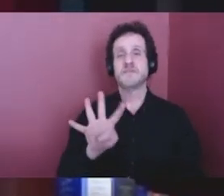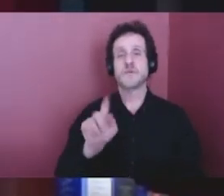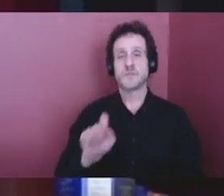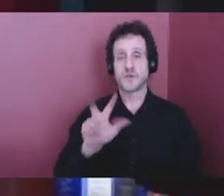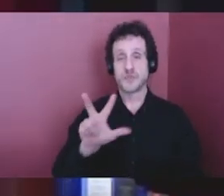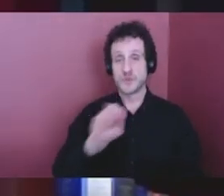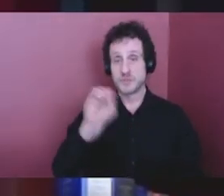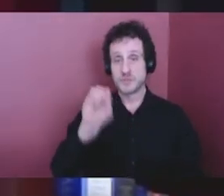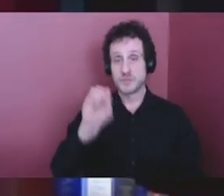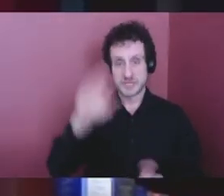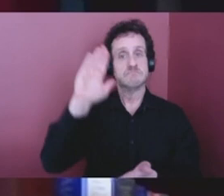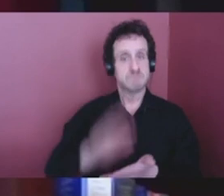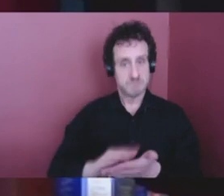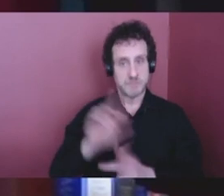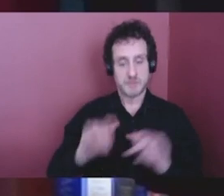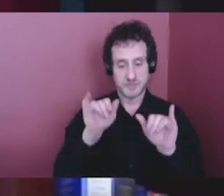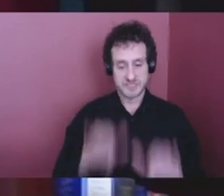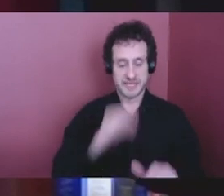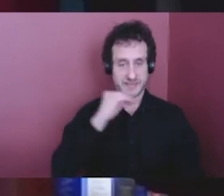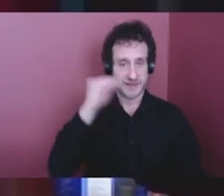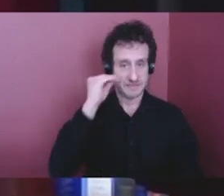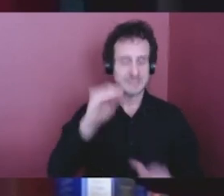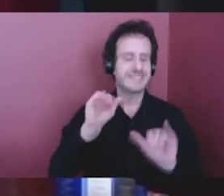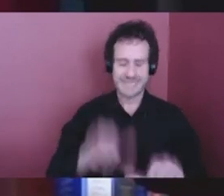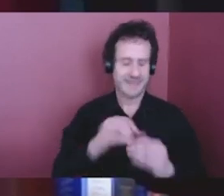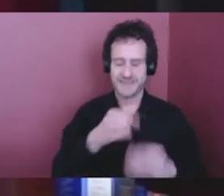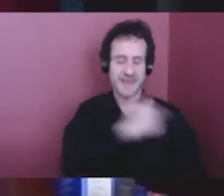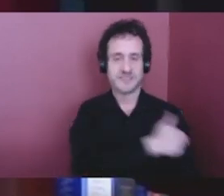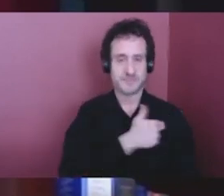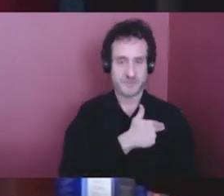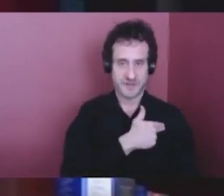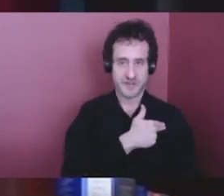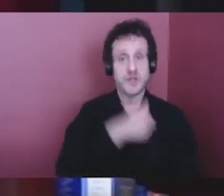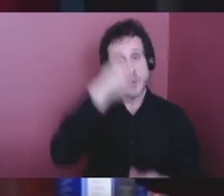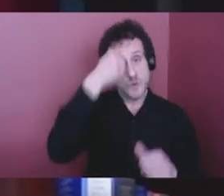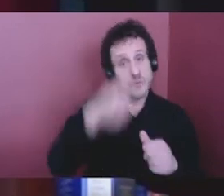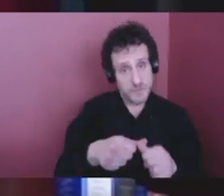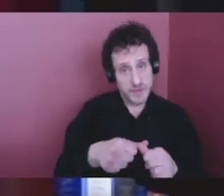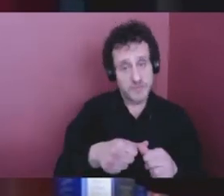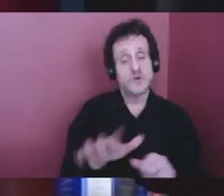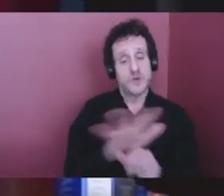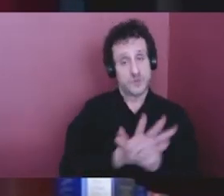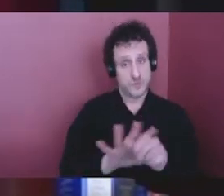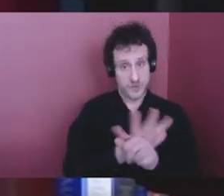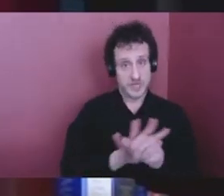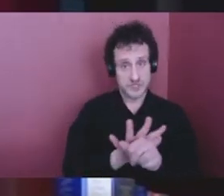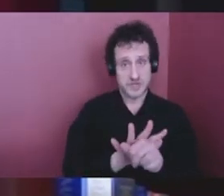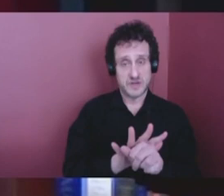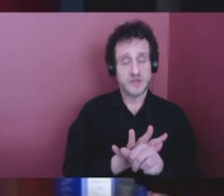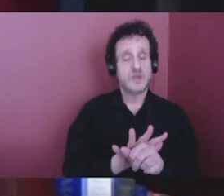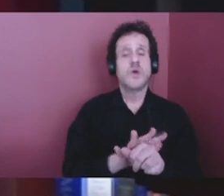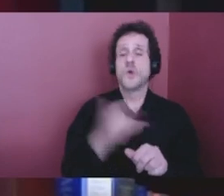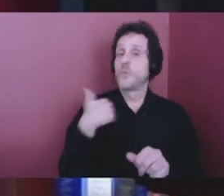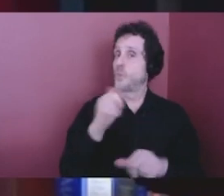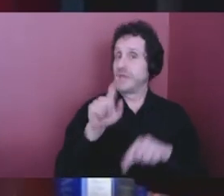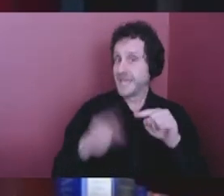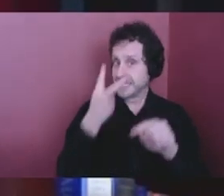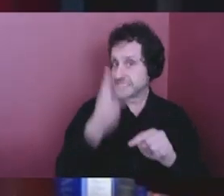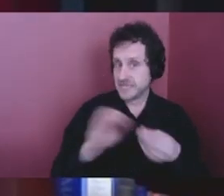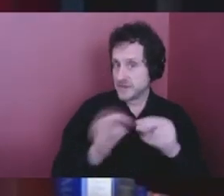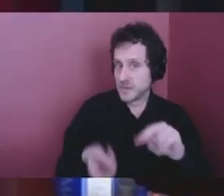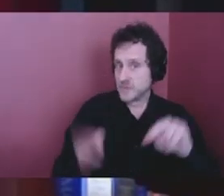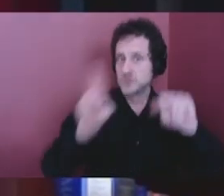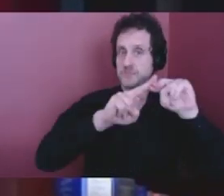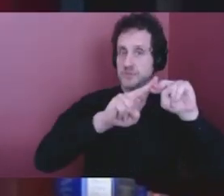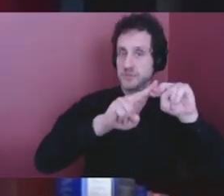in the Southern region. Remember, the requirement here is that a region sees no overall increase in hospital admissions